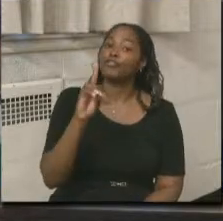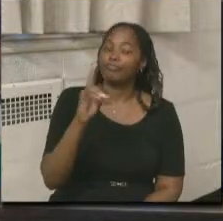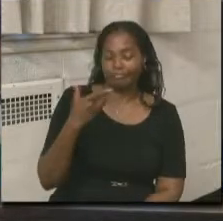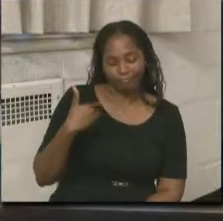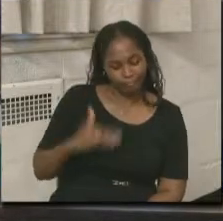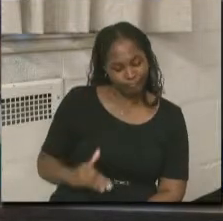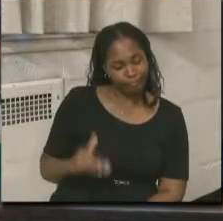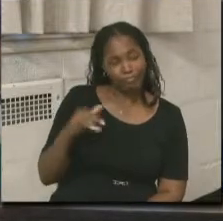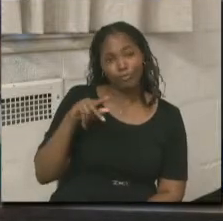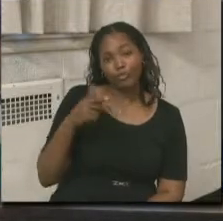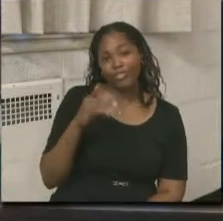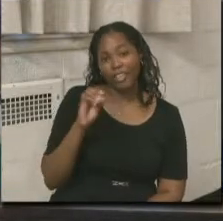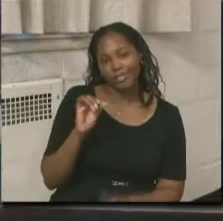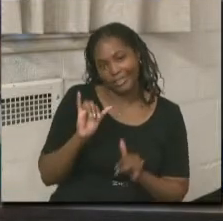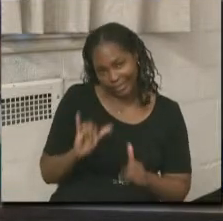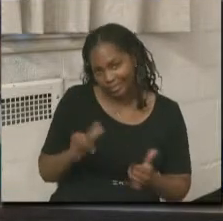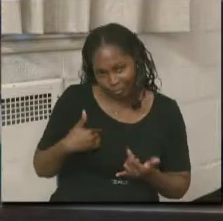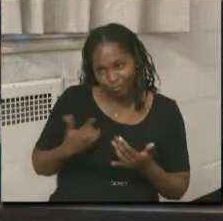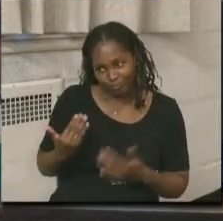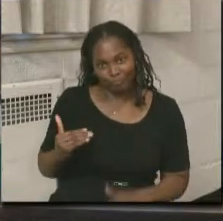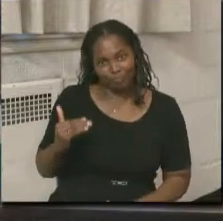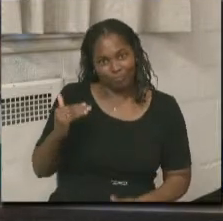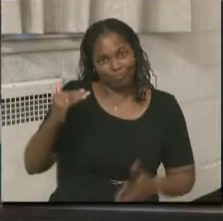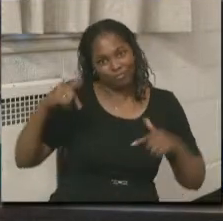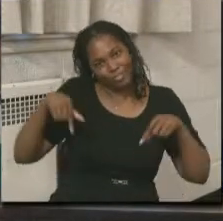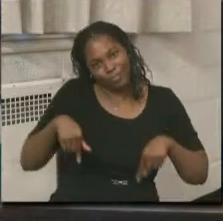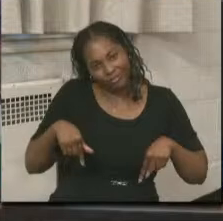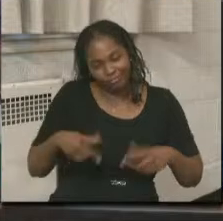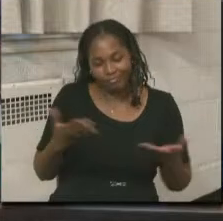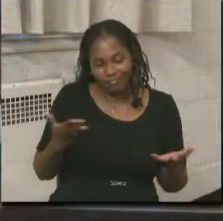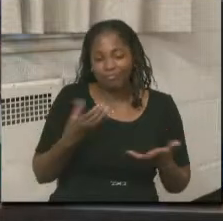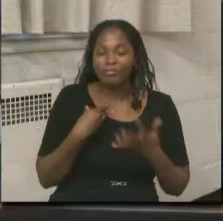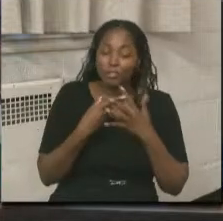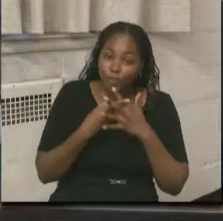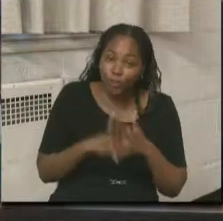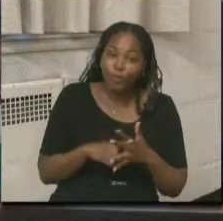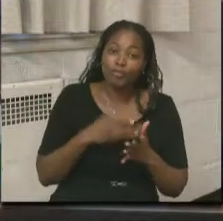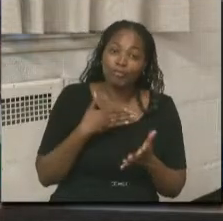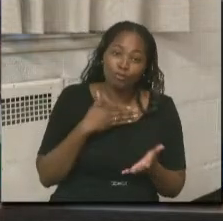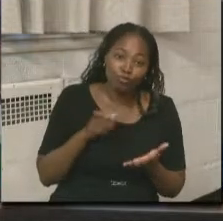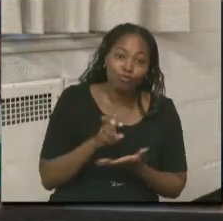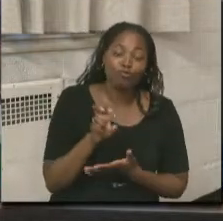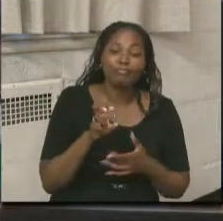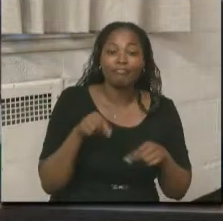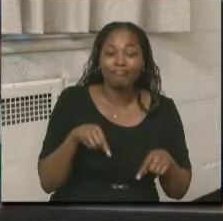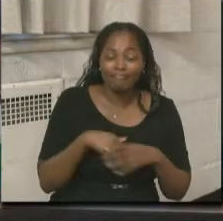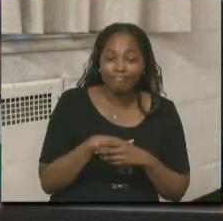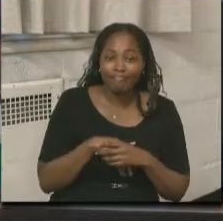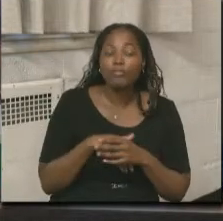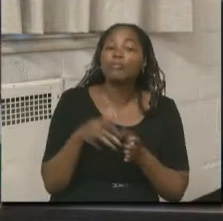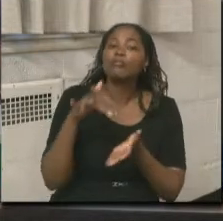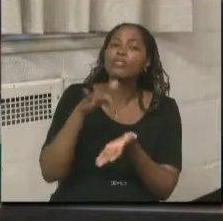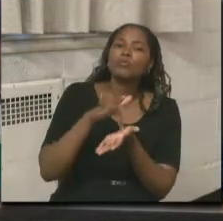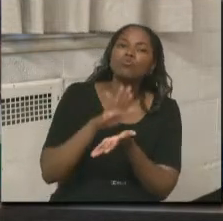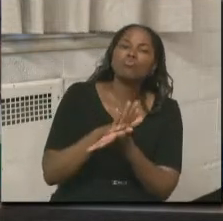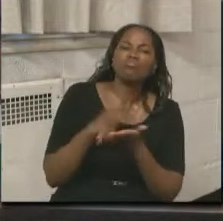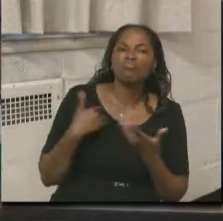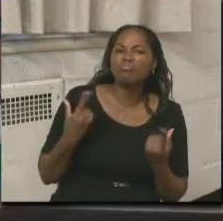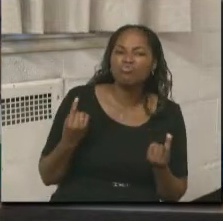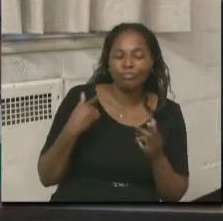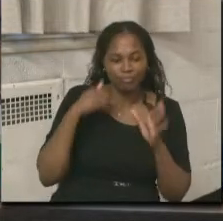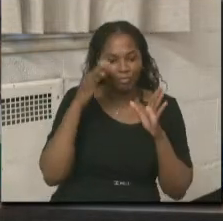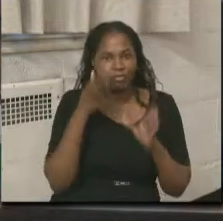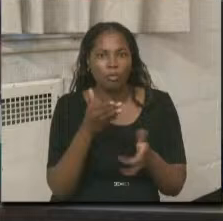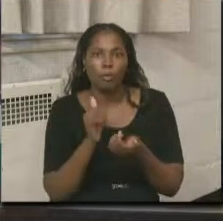George's County, Maryland, still being raised here, and I started my journey. In middle school, I was the sports girl. I didn't really